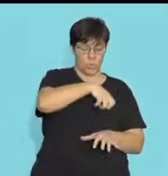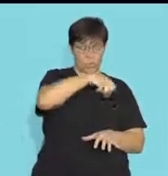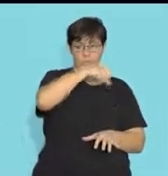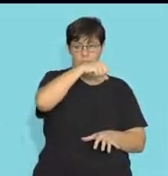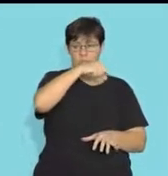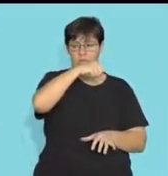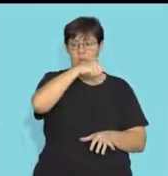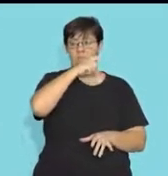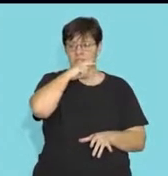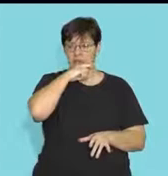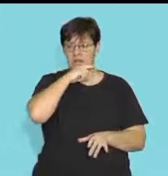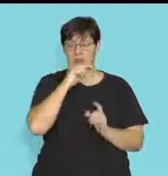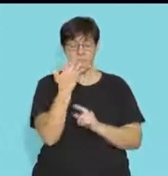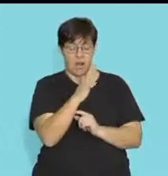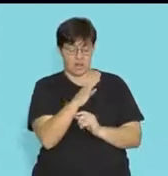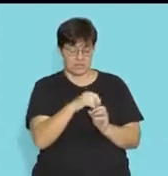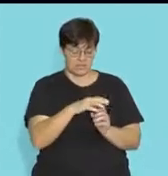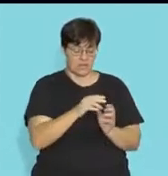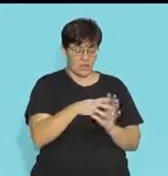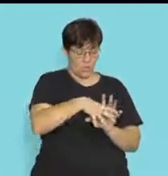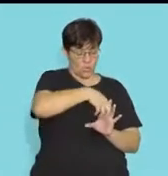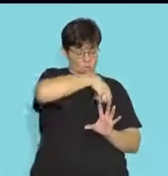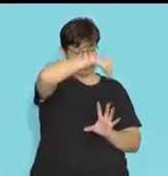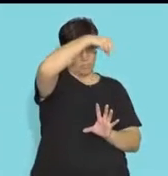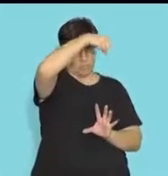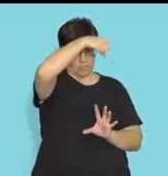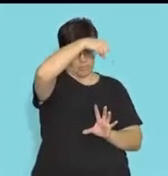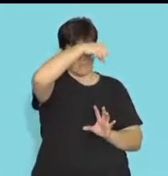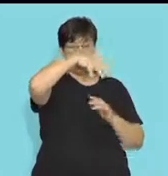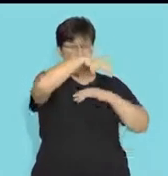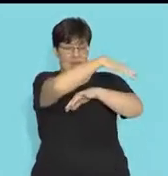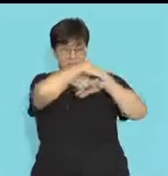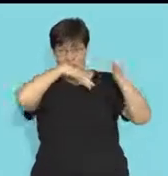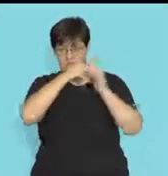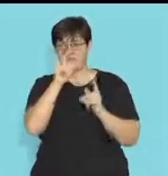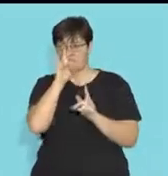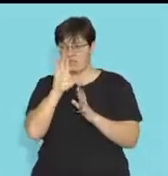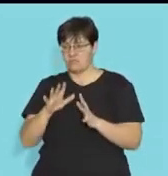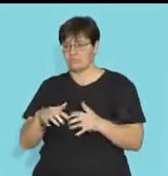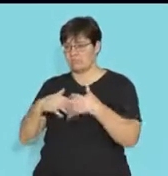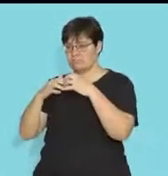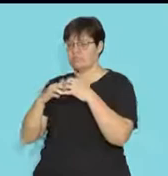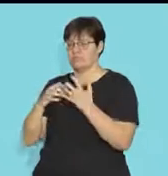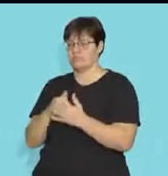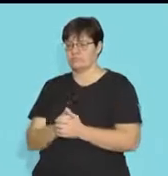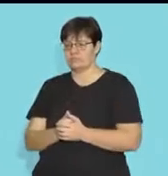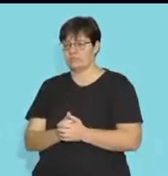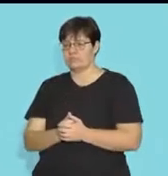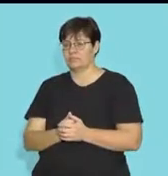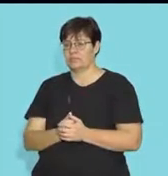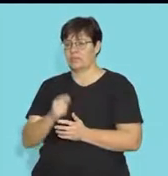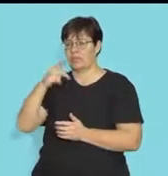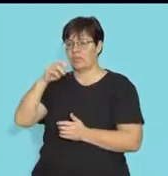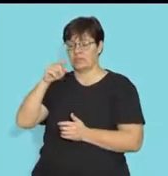when there is water lost from plants. That water collects into the atmosphere, and we see a concept of